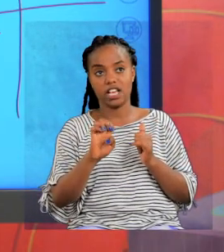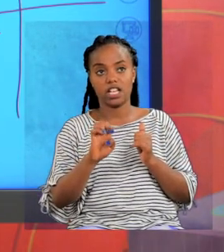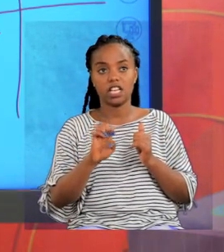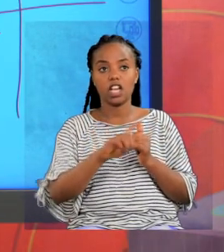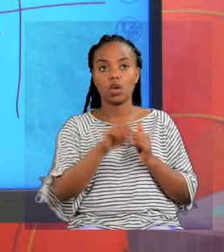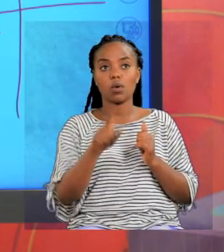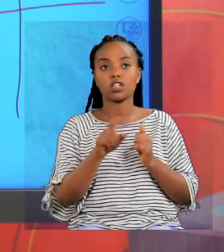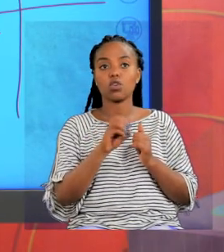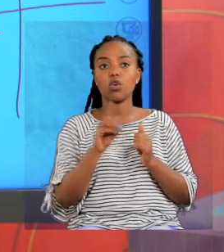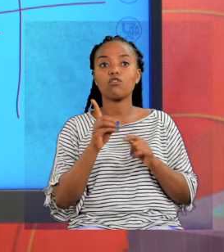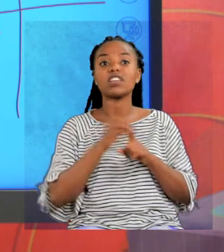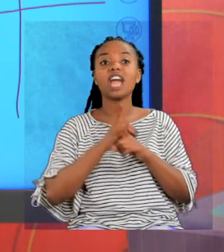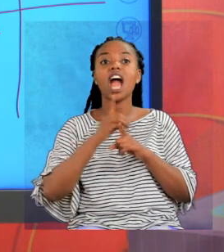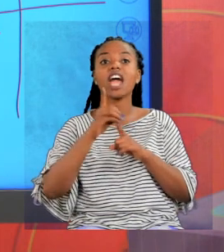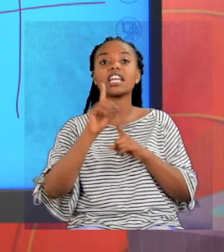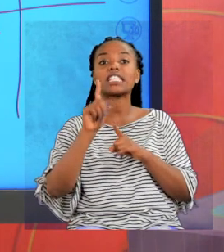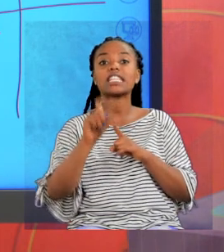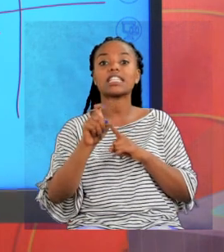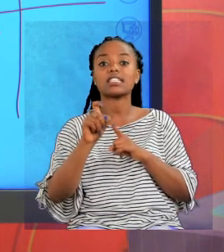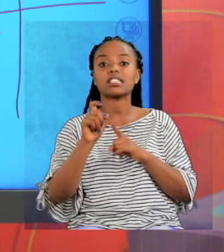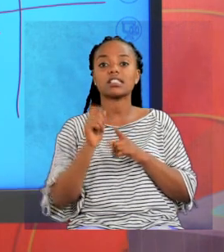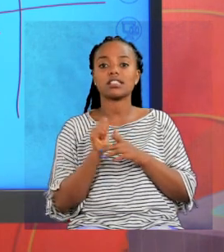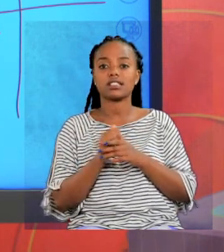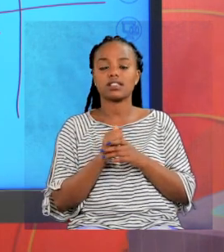equation of directrix.